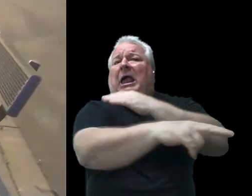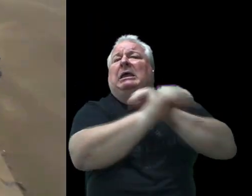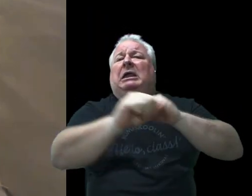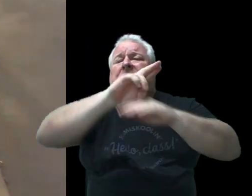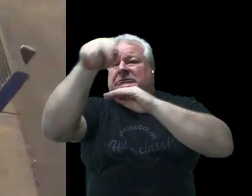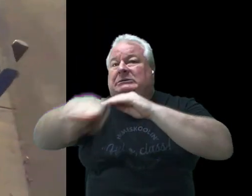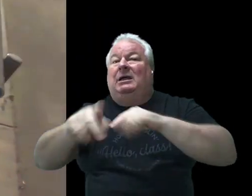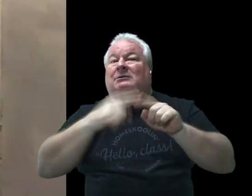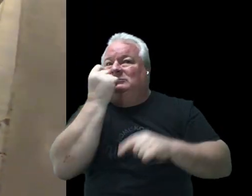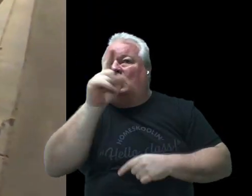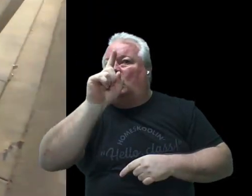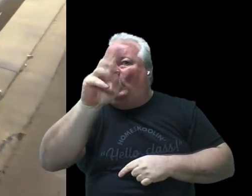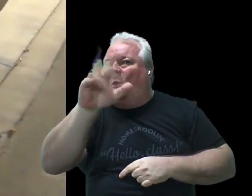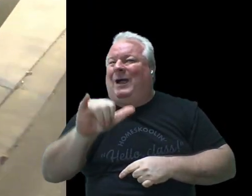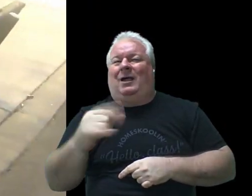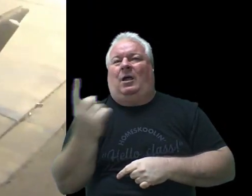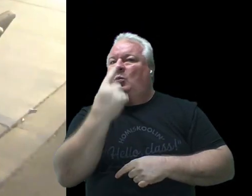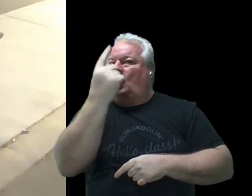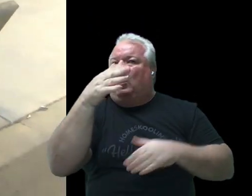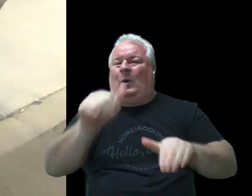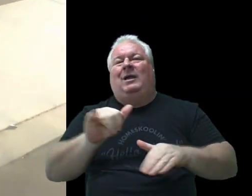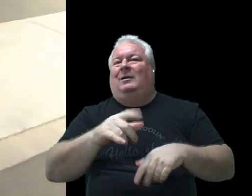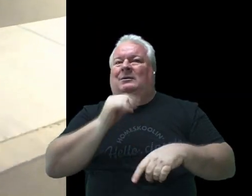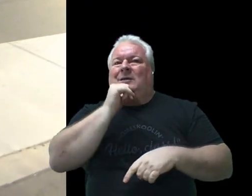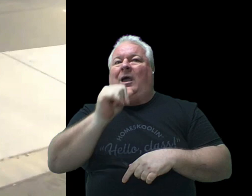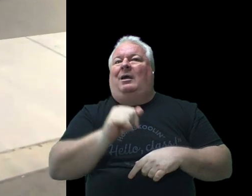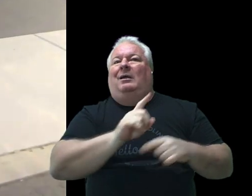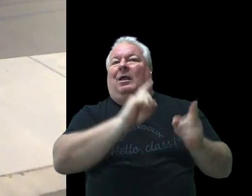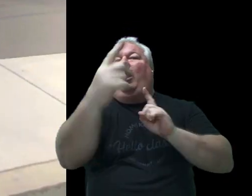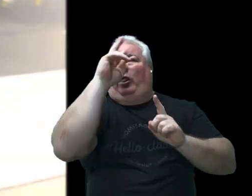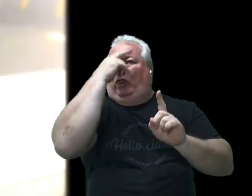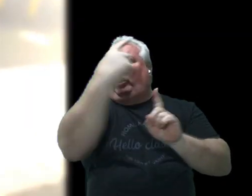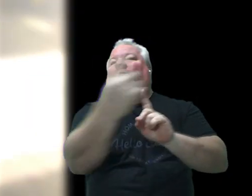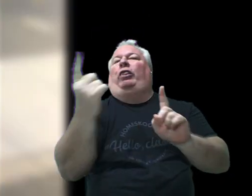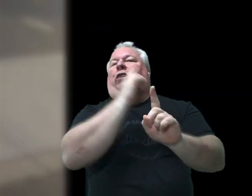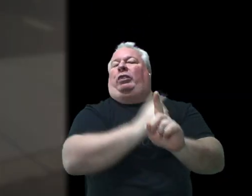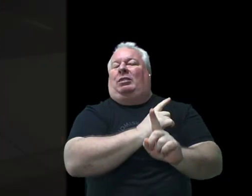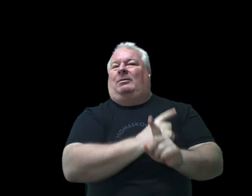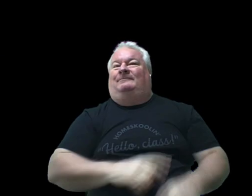but the slides are one way as well.